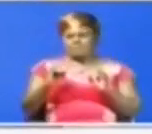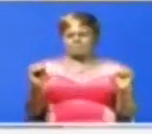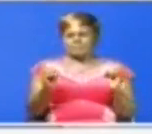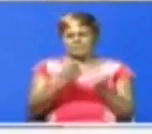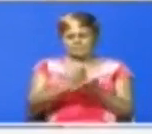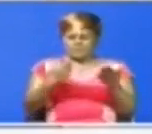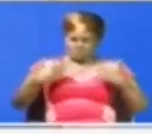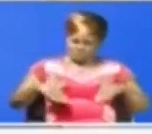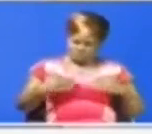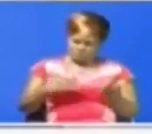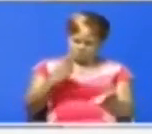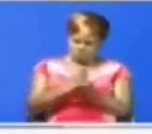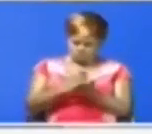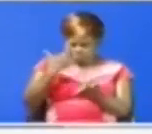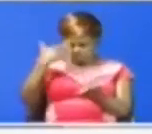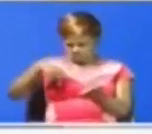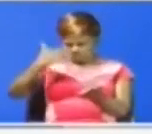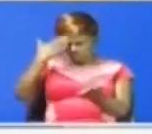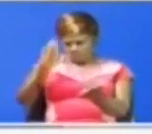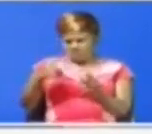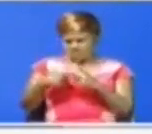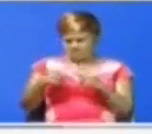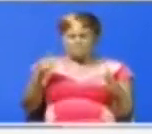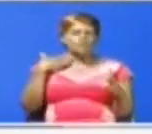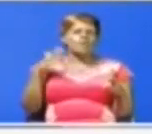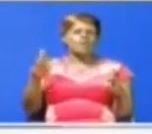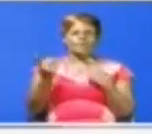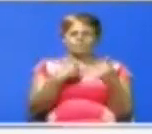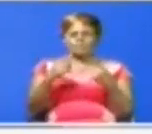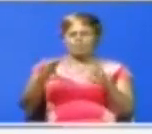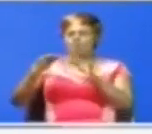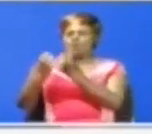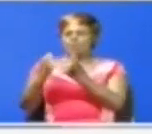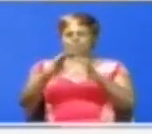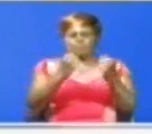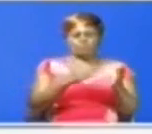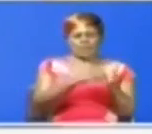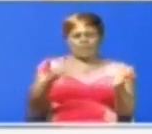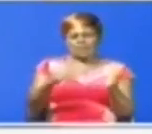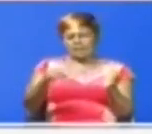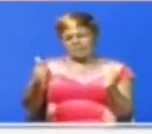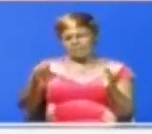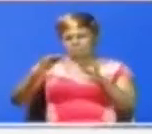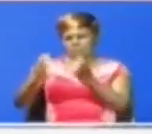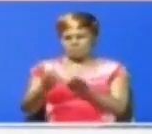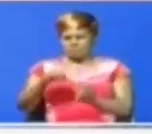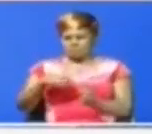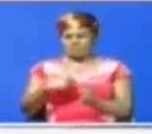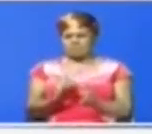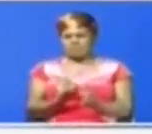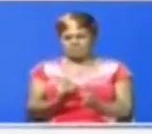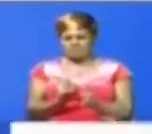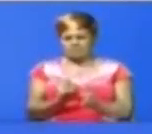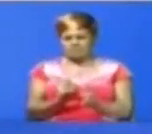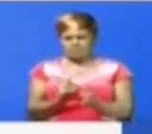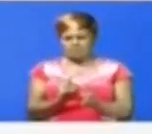who have already, we are aware, started inciting communities against other communities. Sisi, marakwanda, I